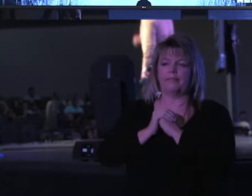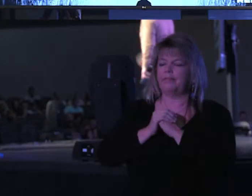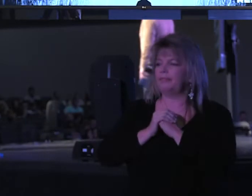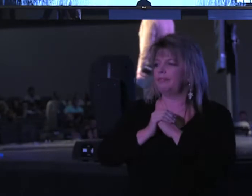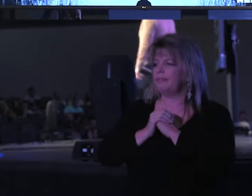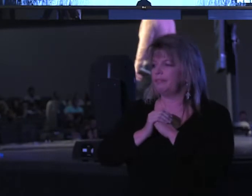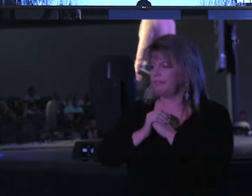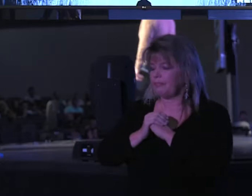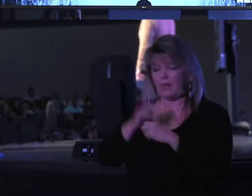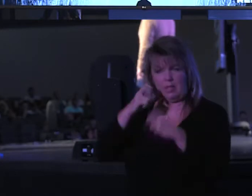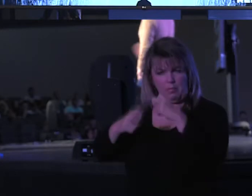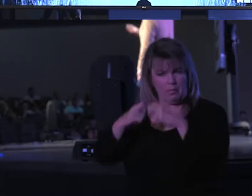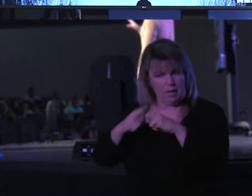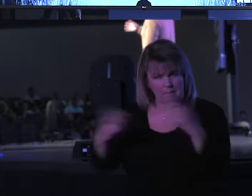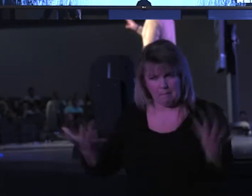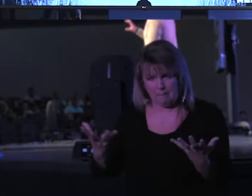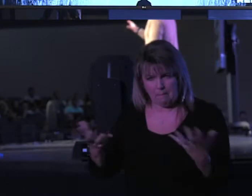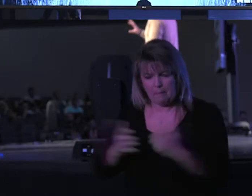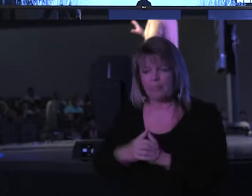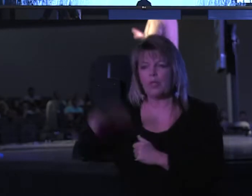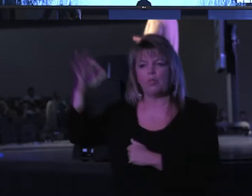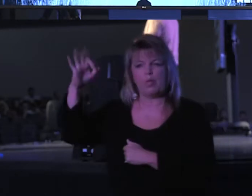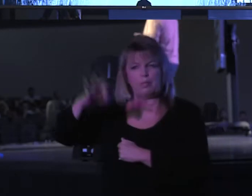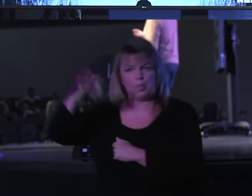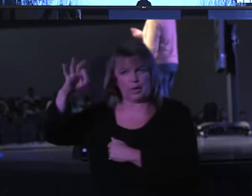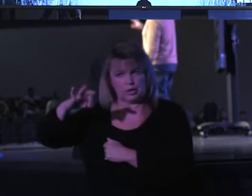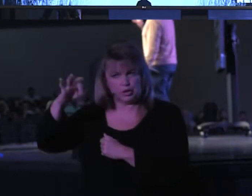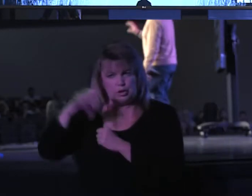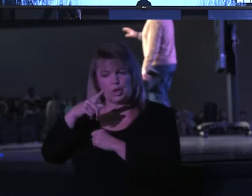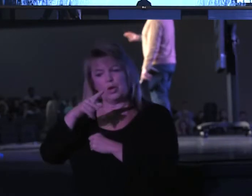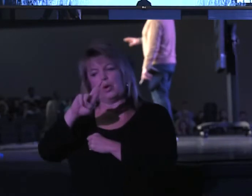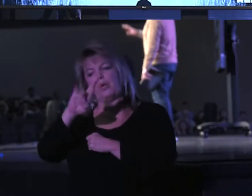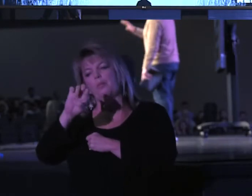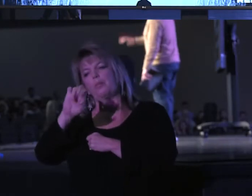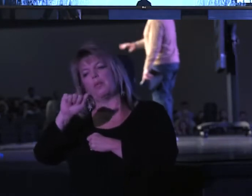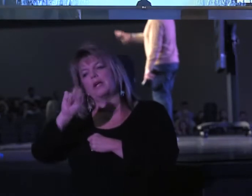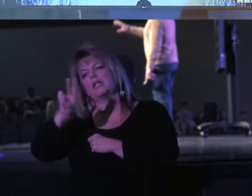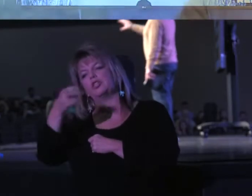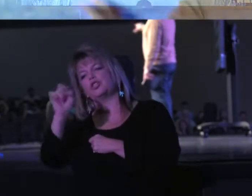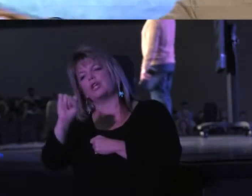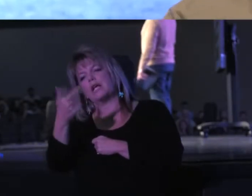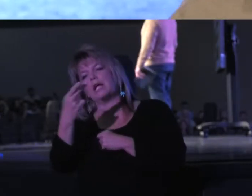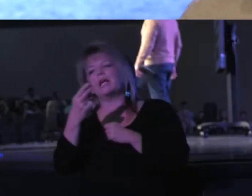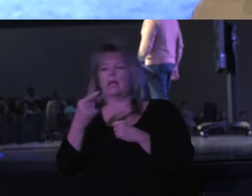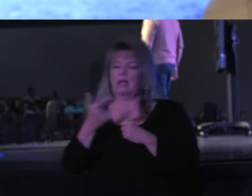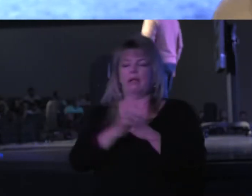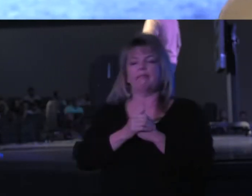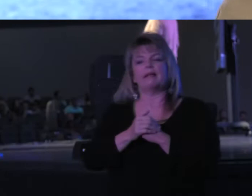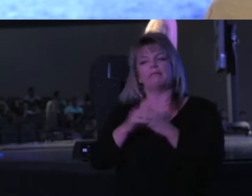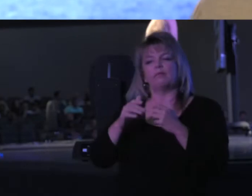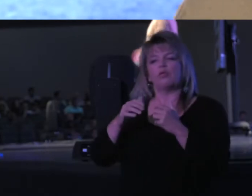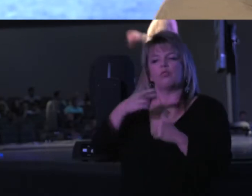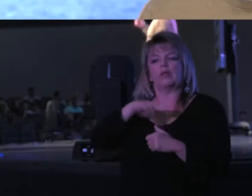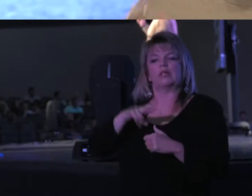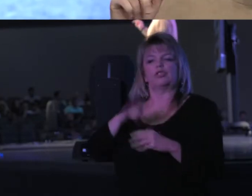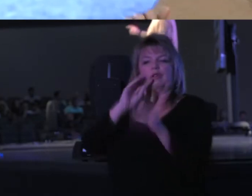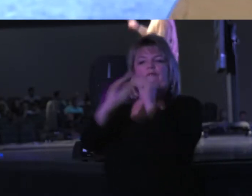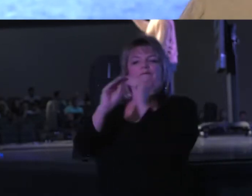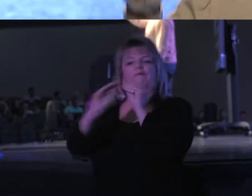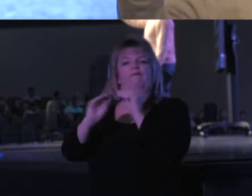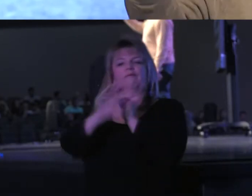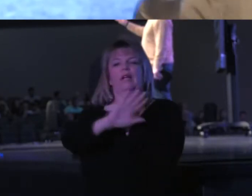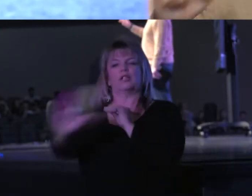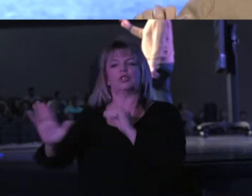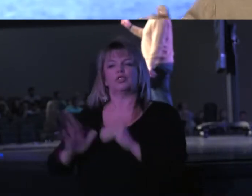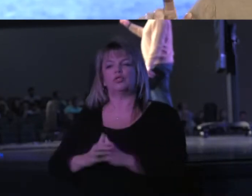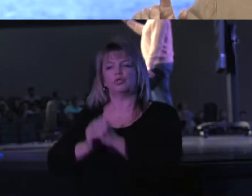the fundamental problem with preaching that religion alleviates all your sorrow. What